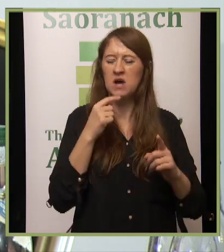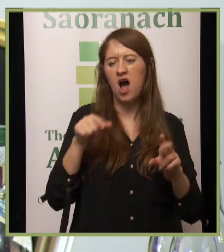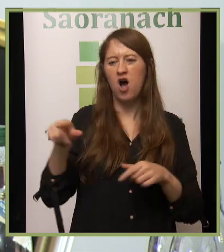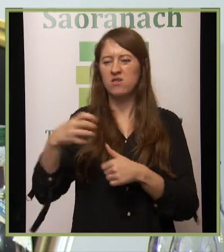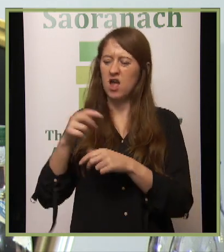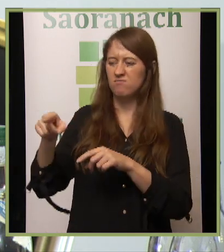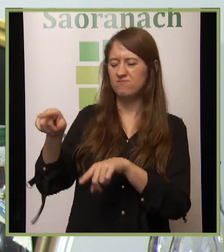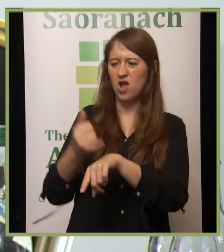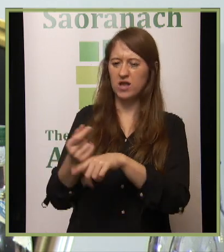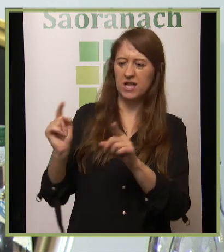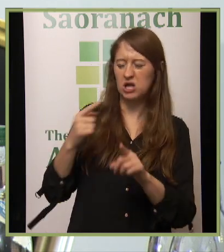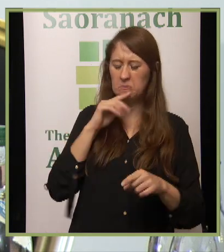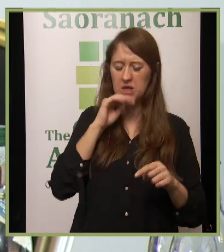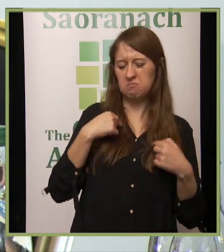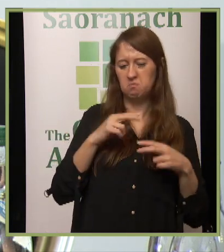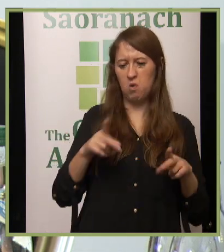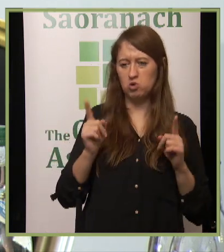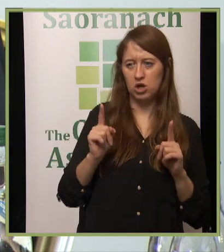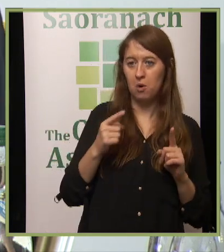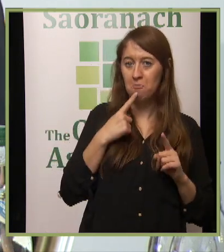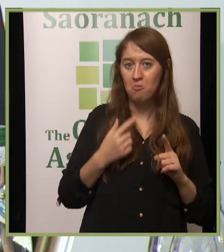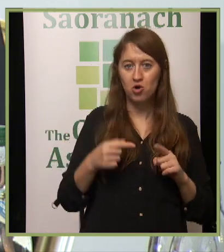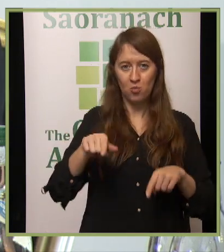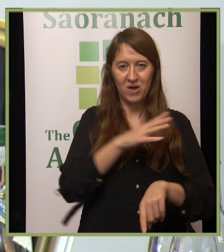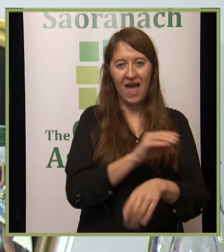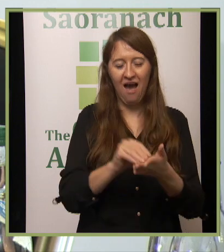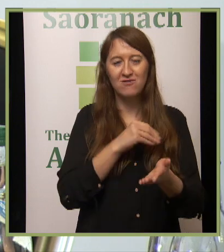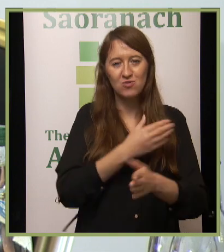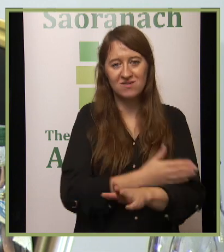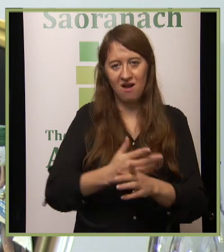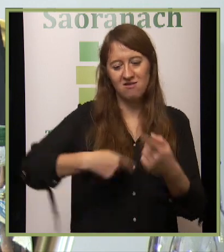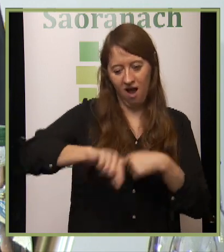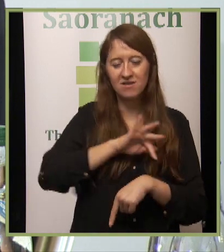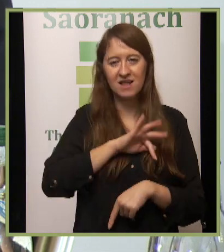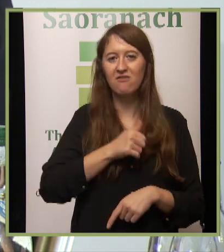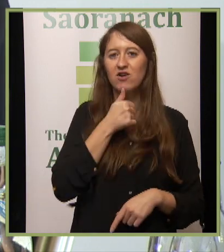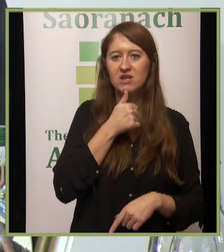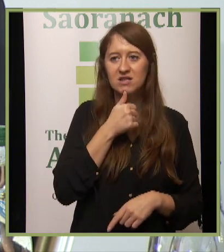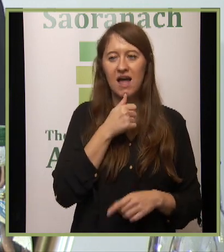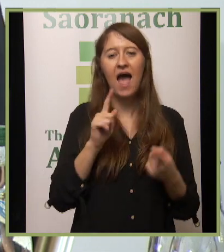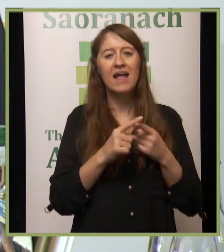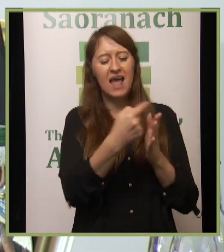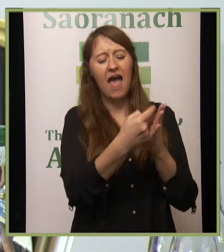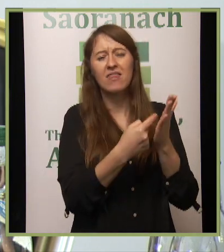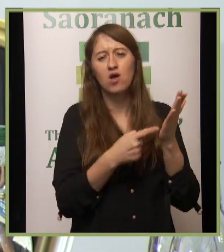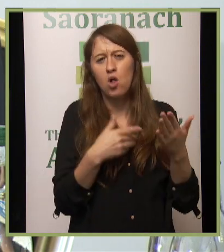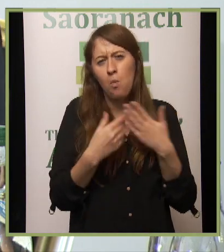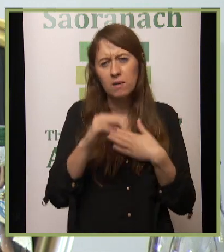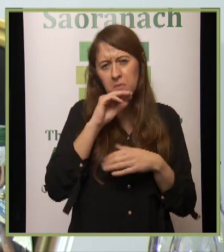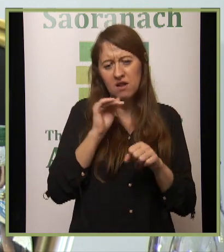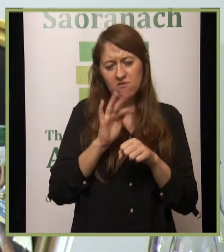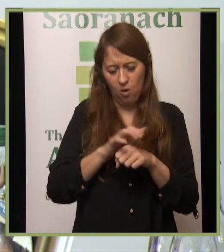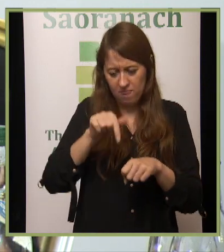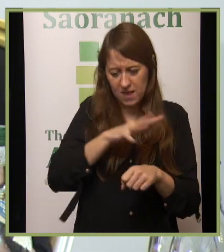just by behaving and living ethically. And now that we know so much about that, we can make more decisions about what ethical means, in this case, for